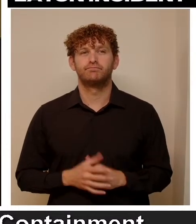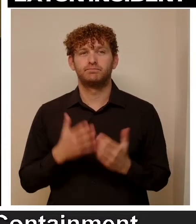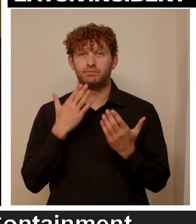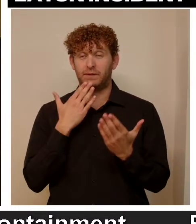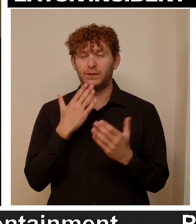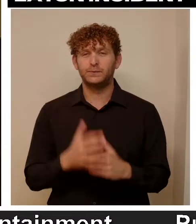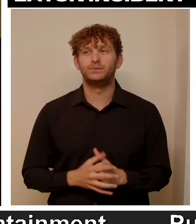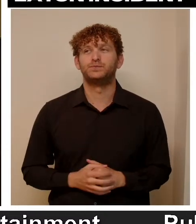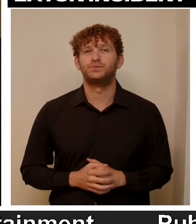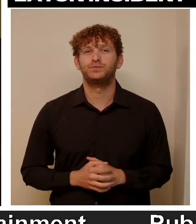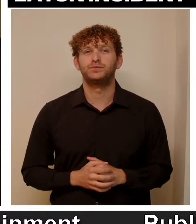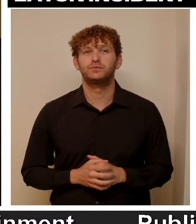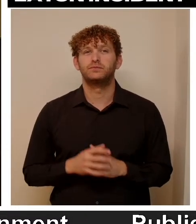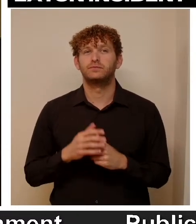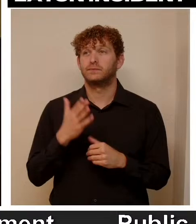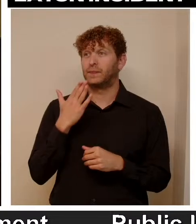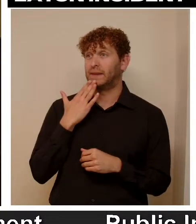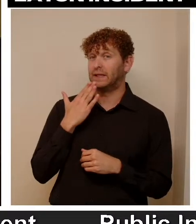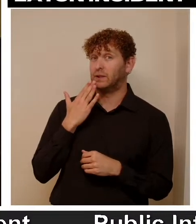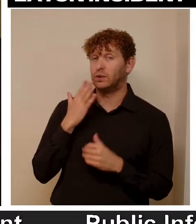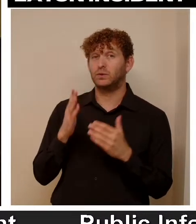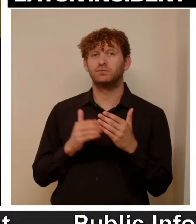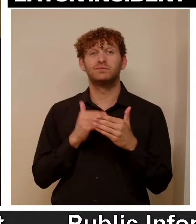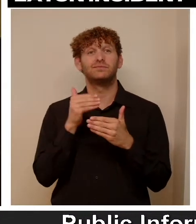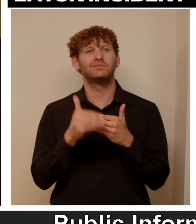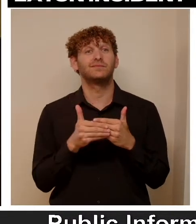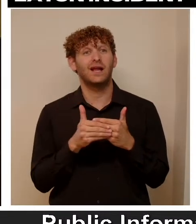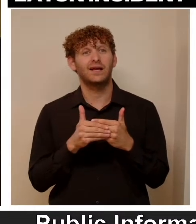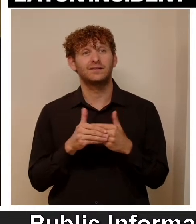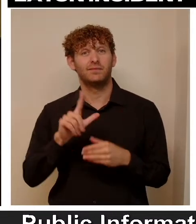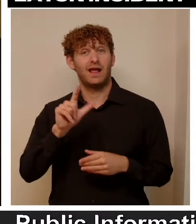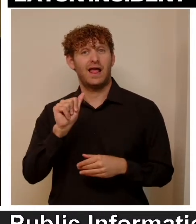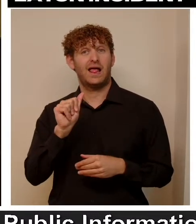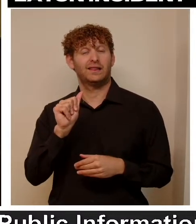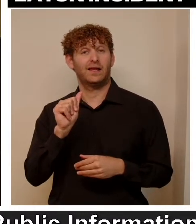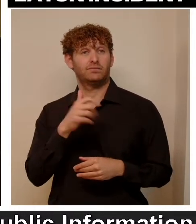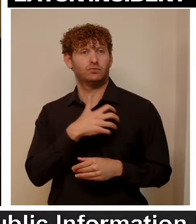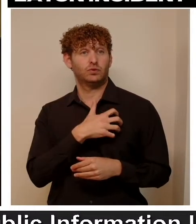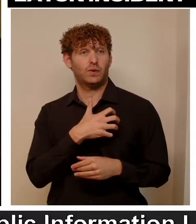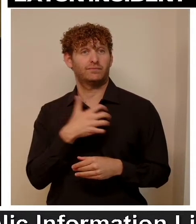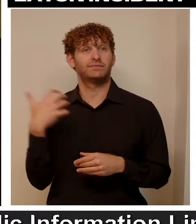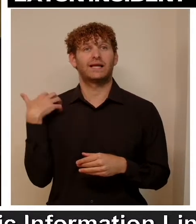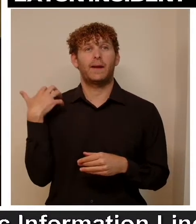Thank you, Katie. Next up from the Los Angeles County Sheriff's Department, Captain Williams.